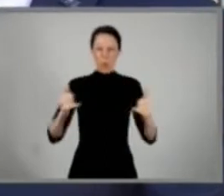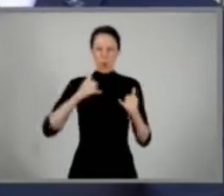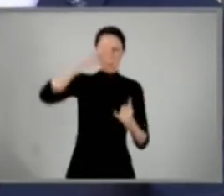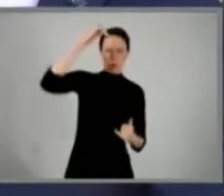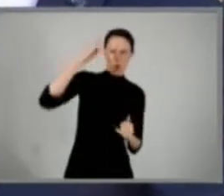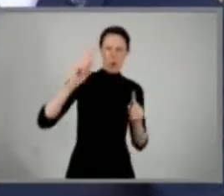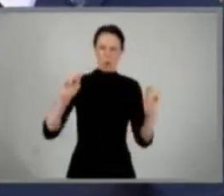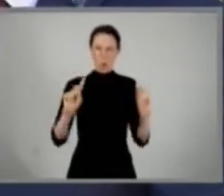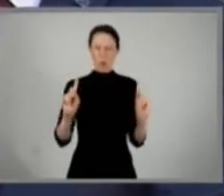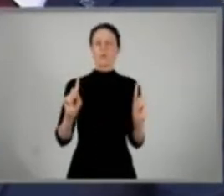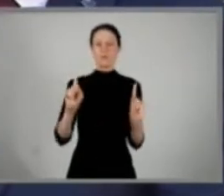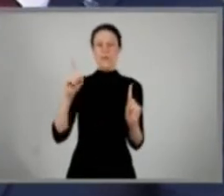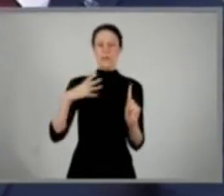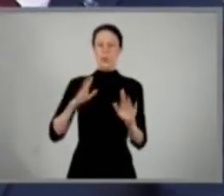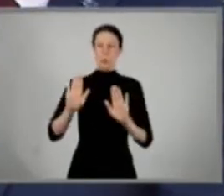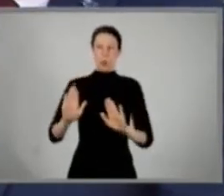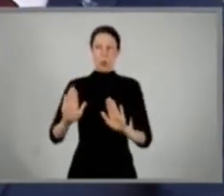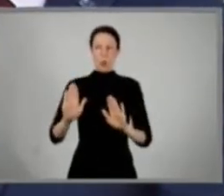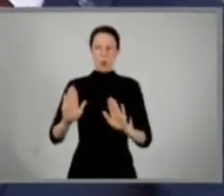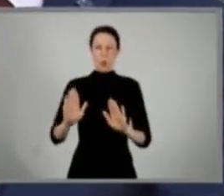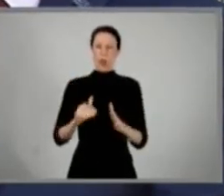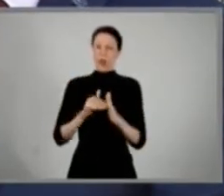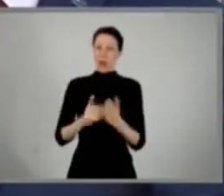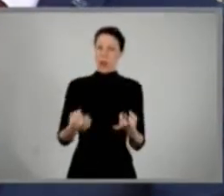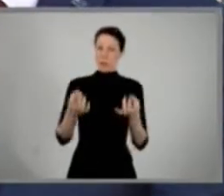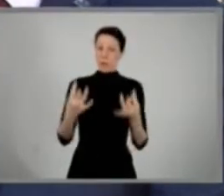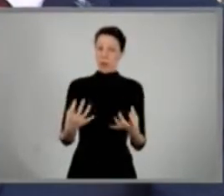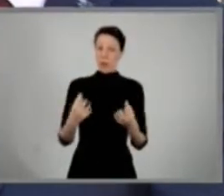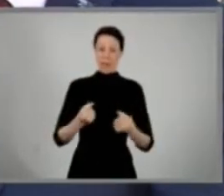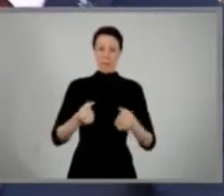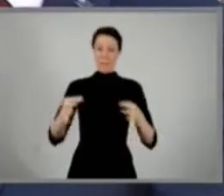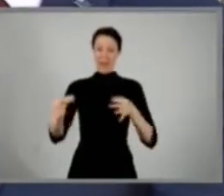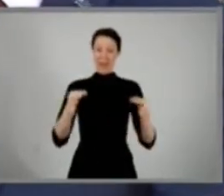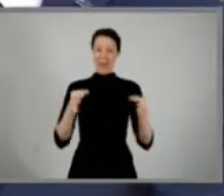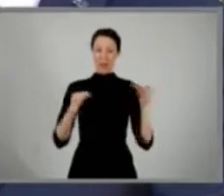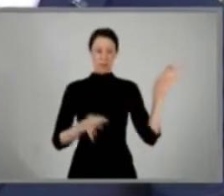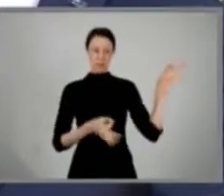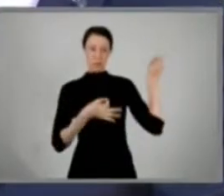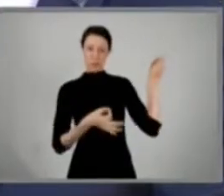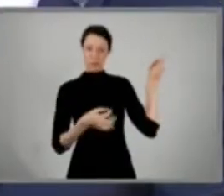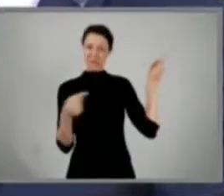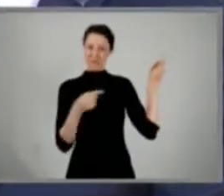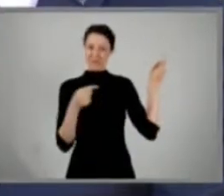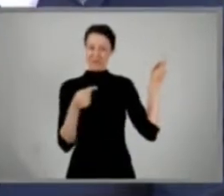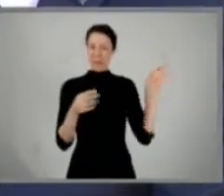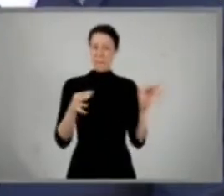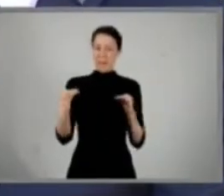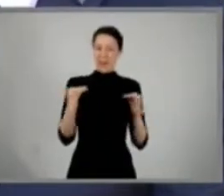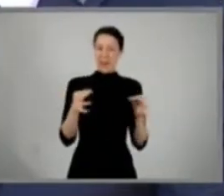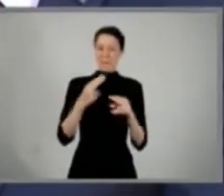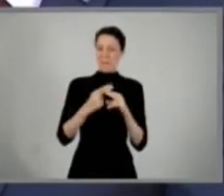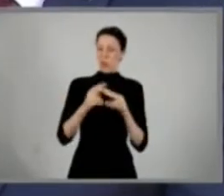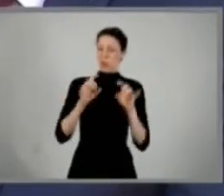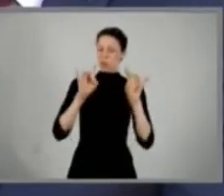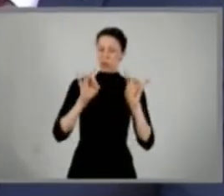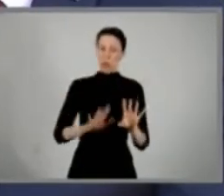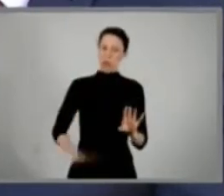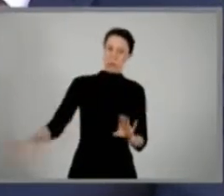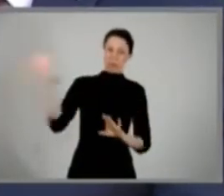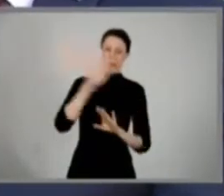flagged. That is a plan to have Australia open by Christmas, with the exception of Western Australia. It also is a plan